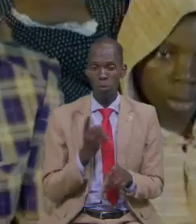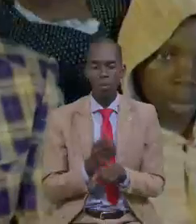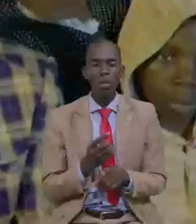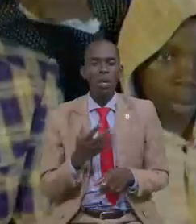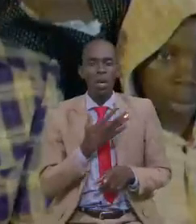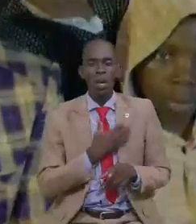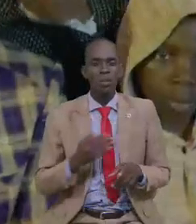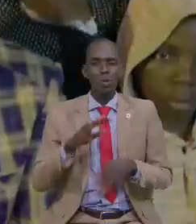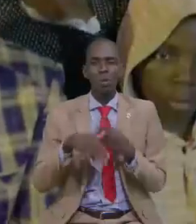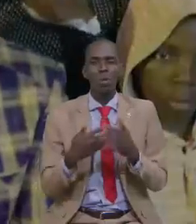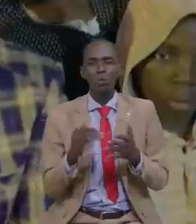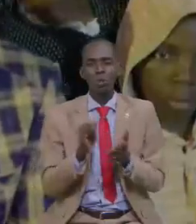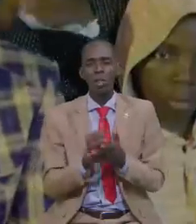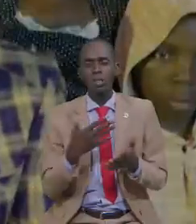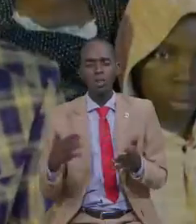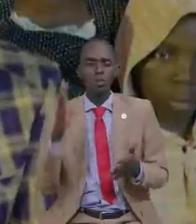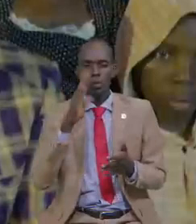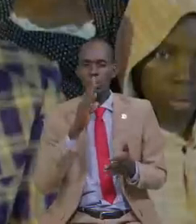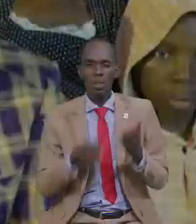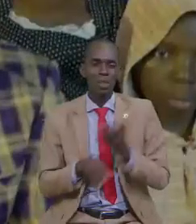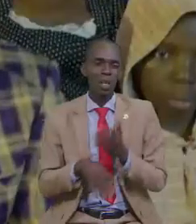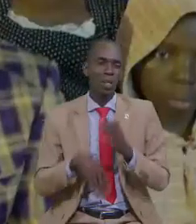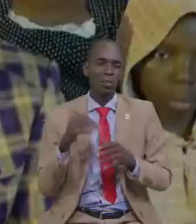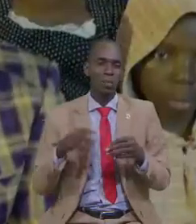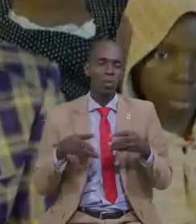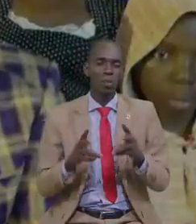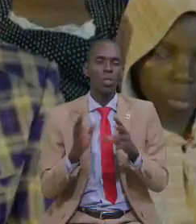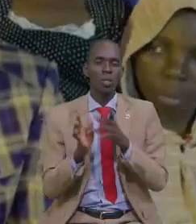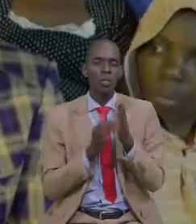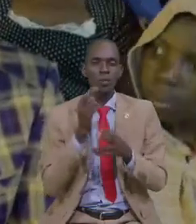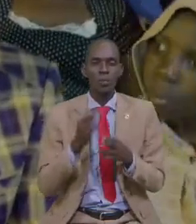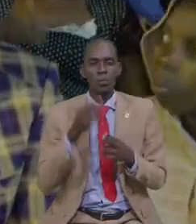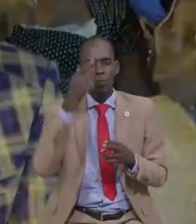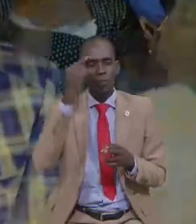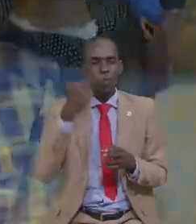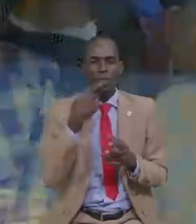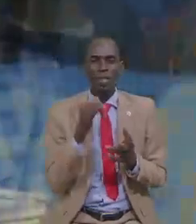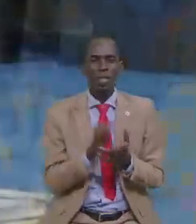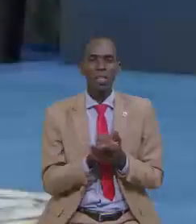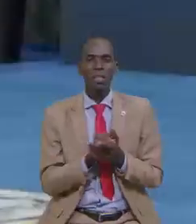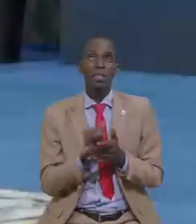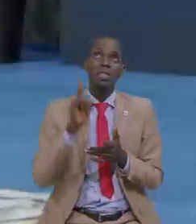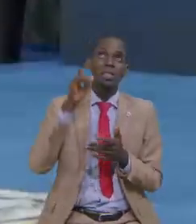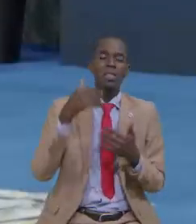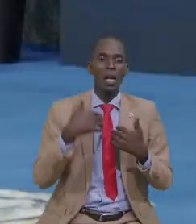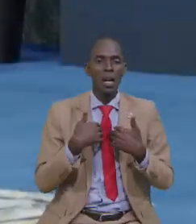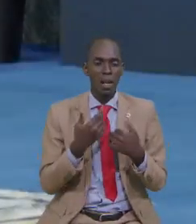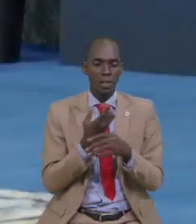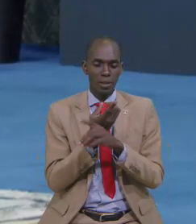way. Because now it says, he has delivered us. He has delivered me.